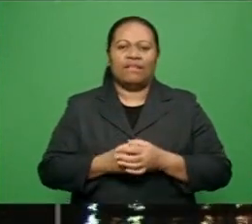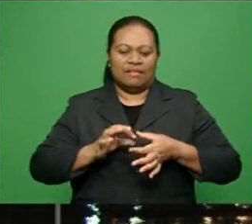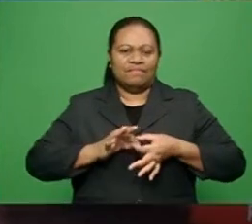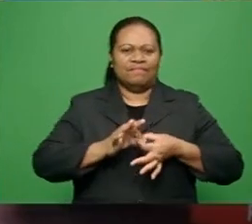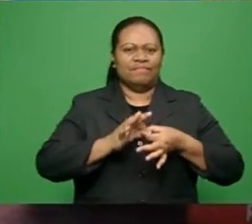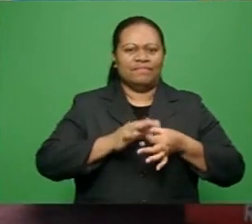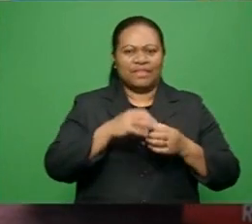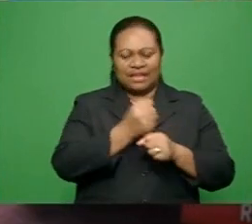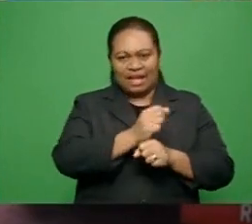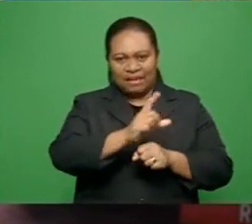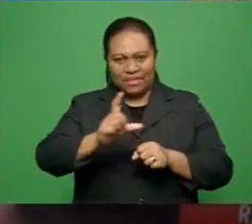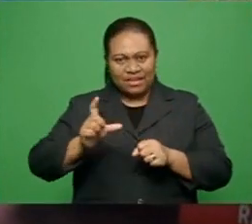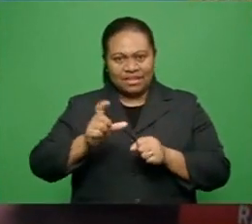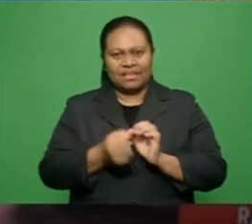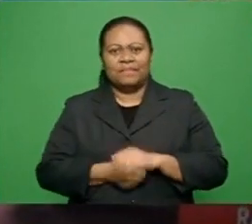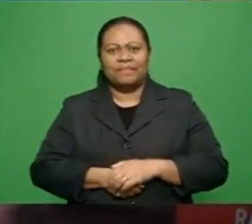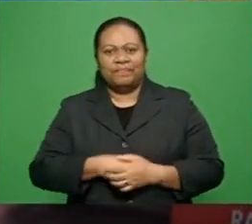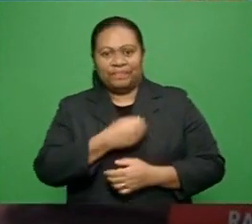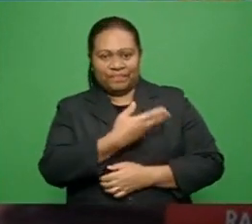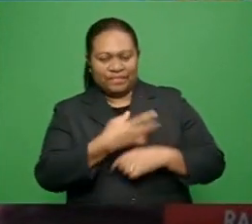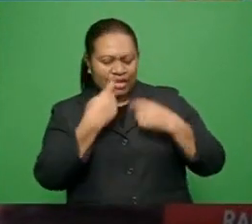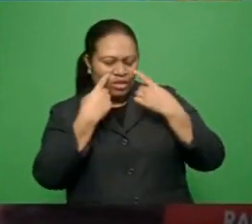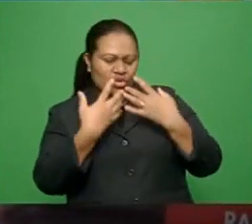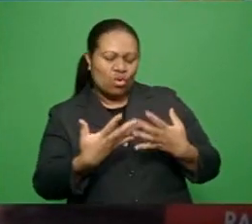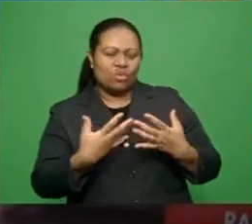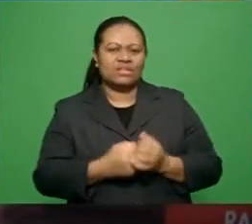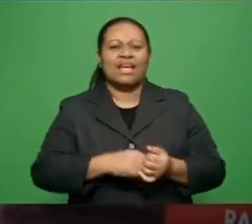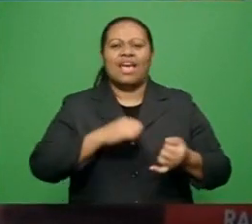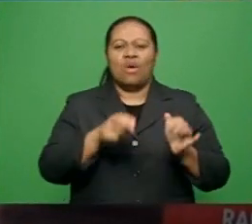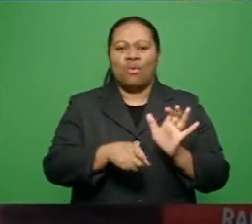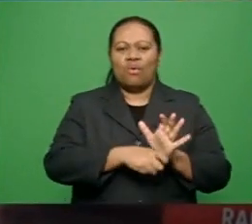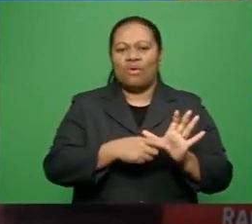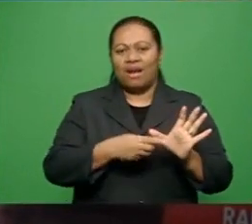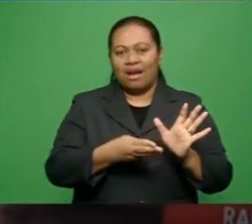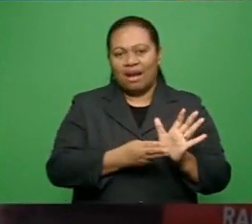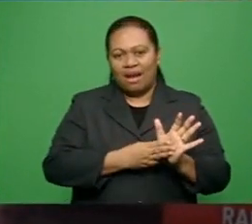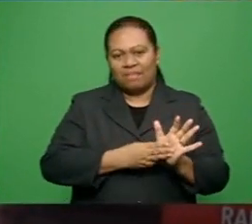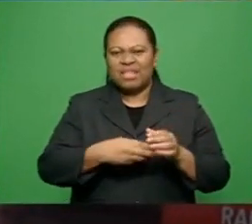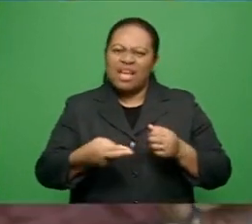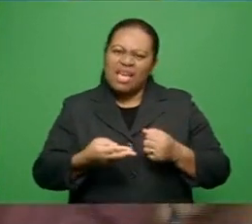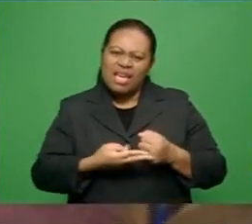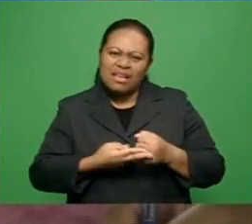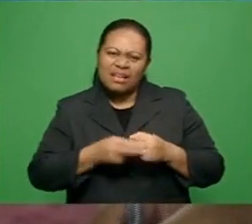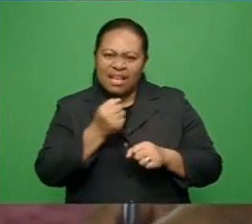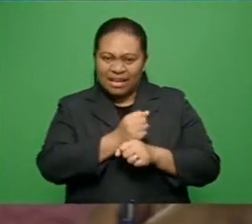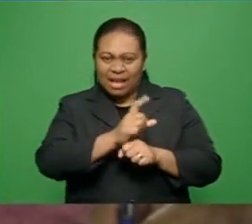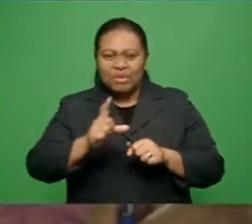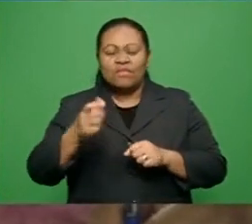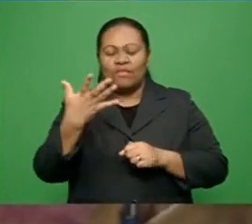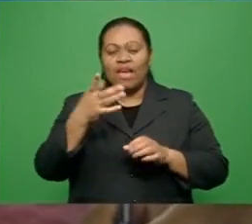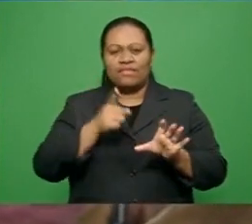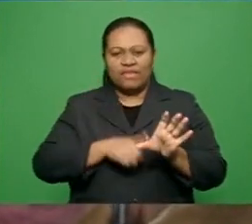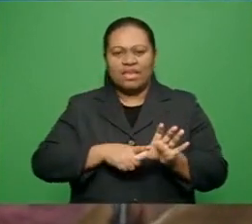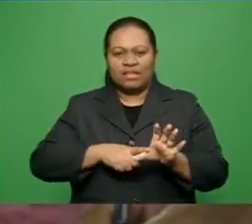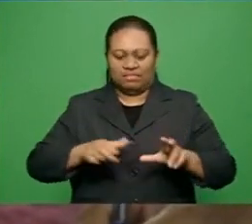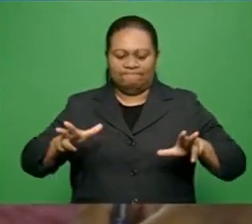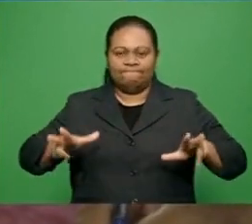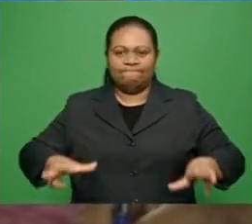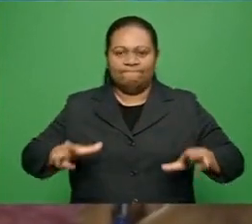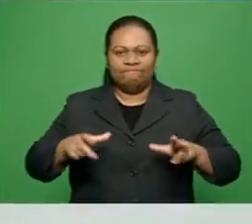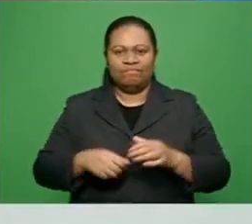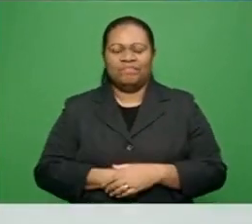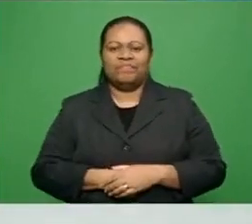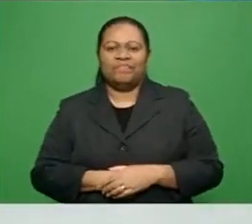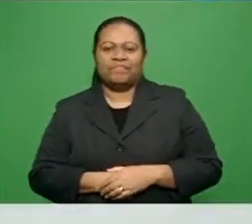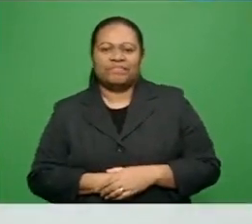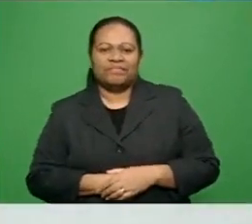The capital city sides will now be known as Ramsamy Suva for the next 5 years. Ramsamy secured the naming rights after